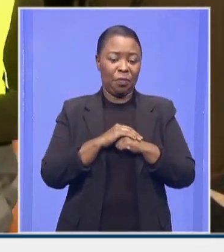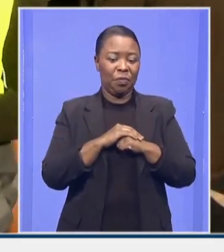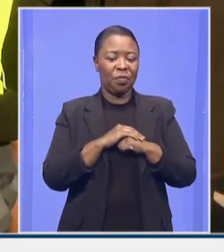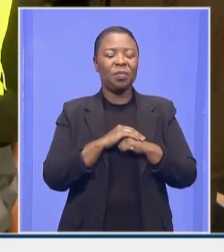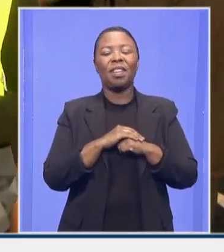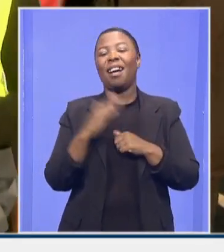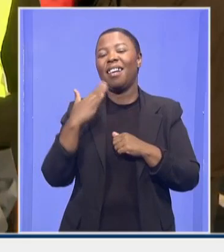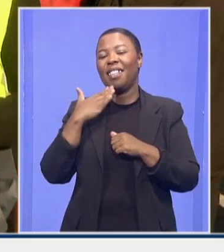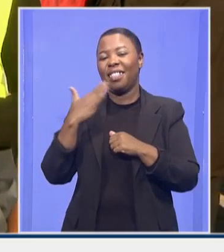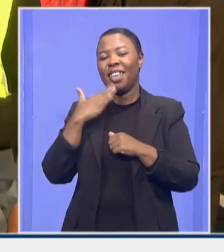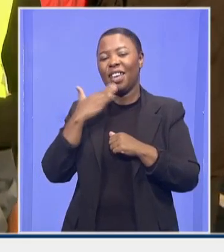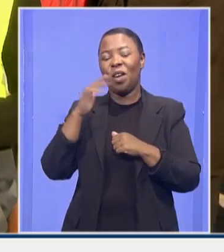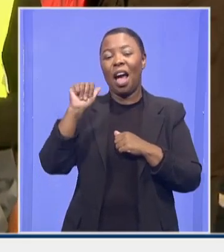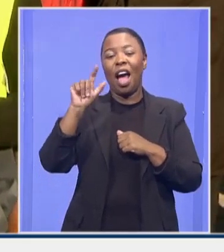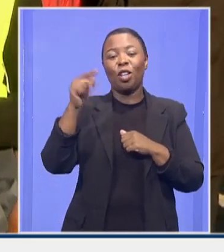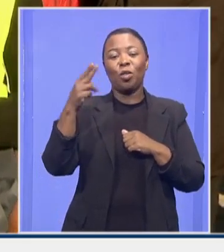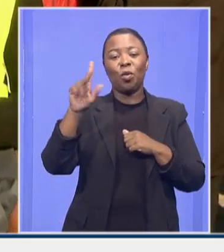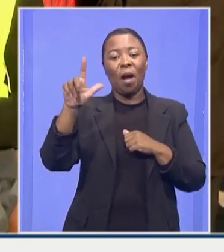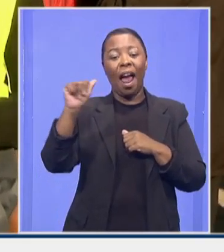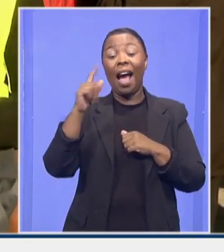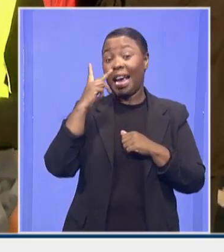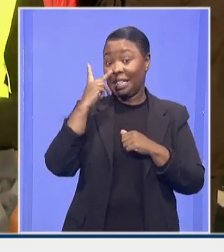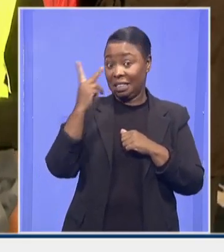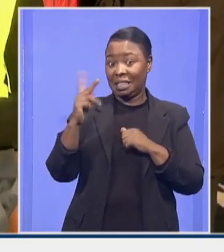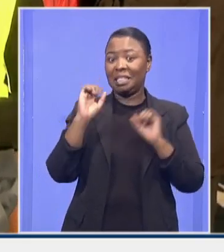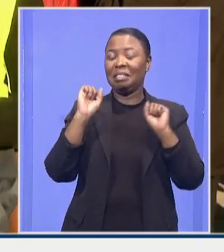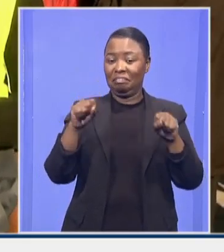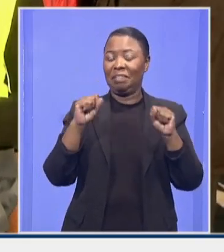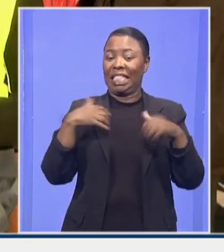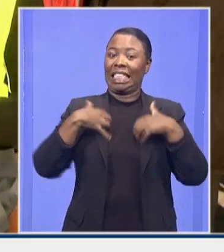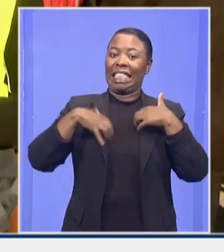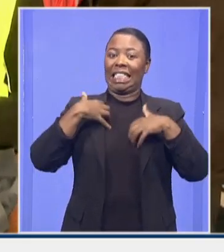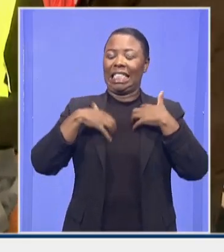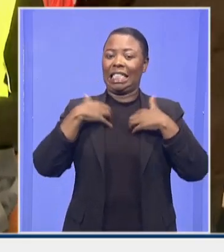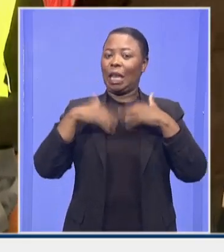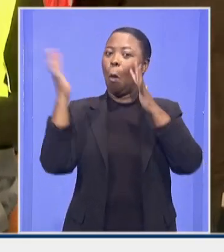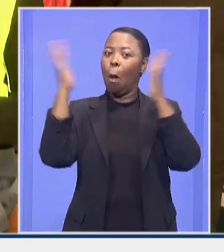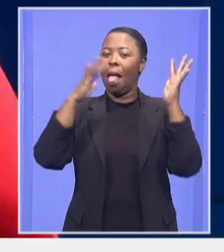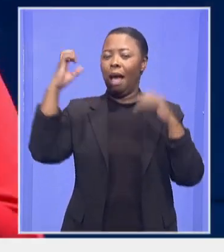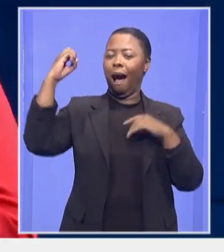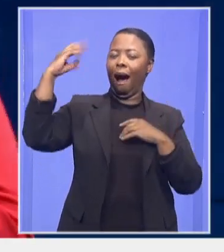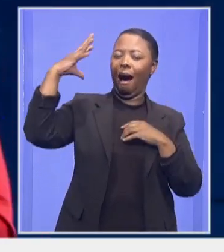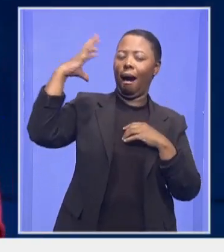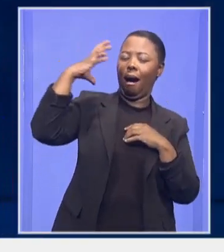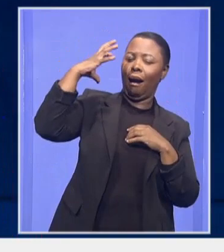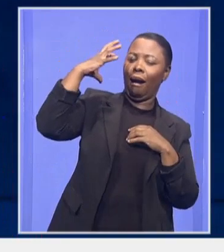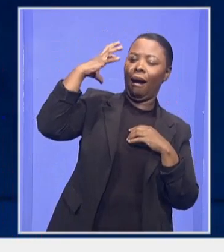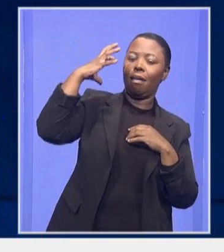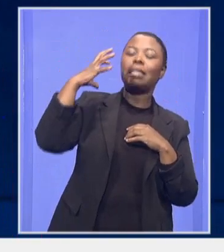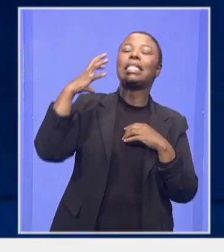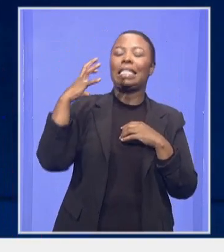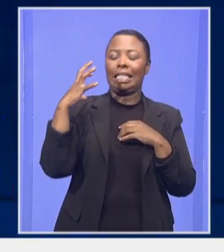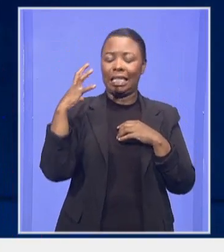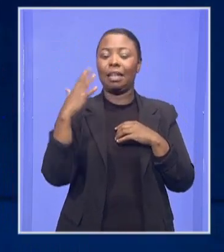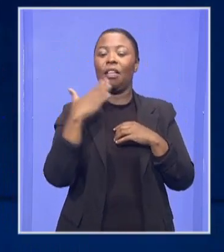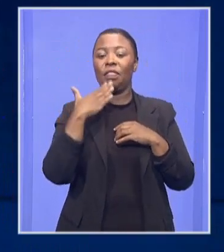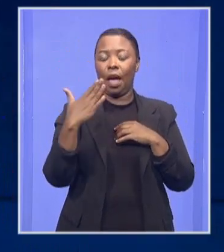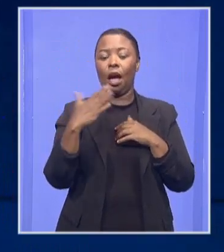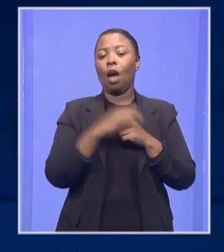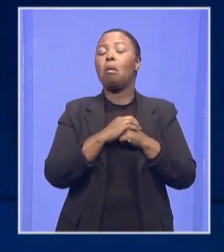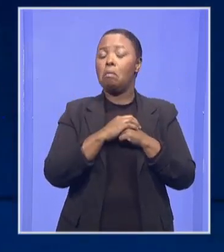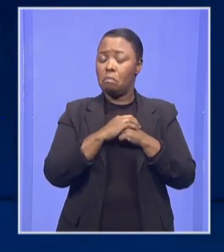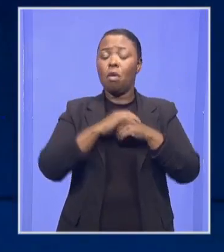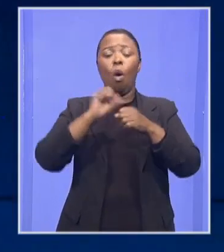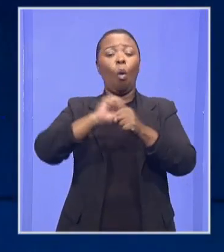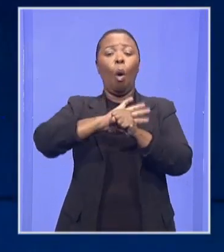so much, Atule. I can definitely see that it's quite a vibe out there. The weather is sunny and beautiful, and we are very grateful that COVID-19 is behind